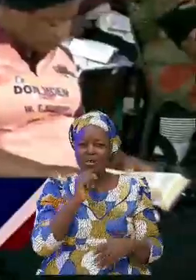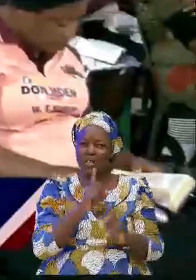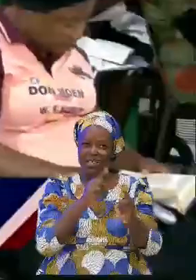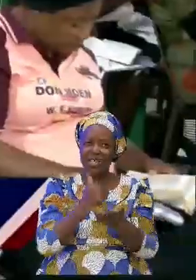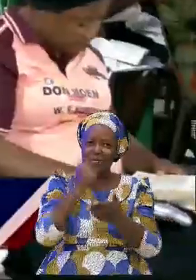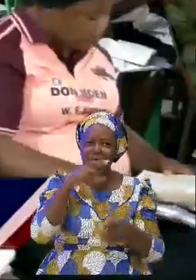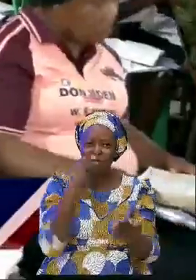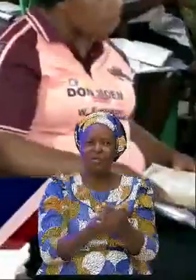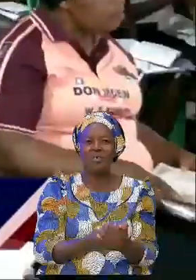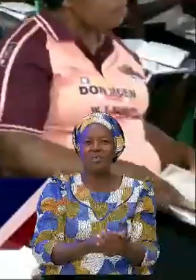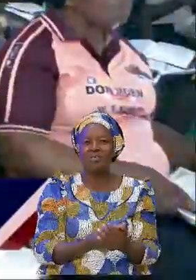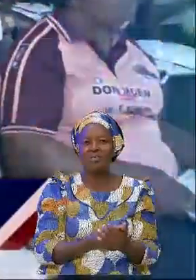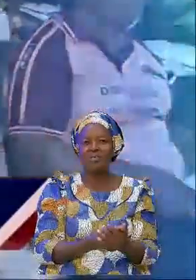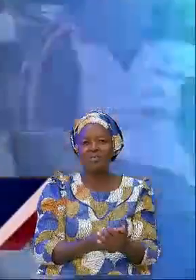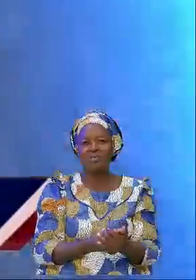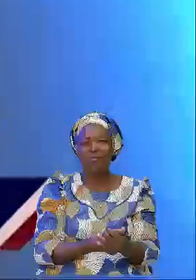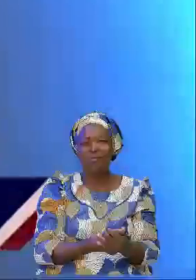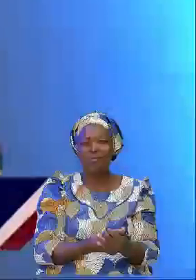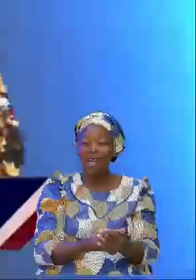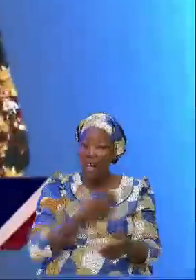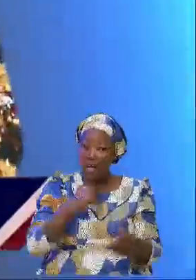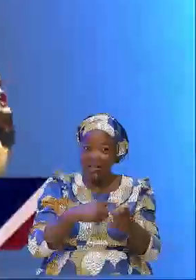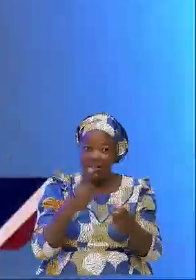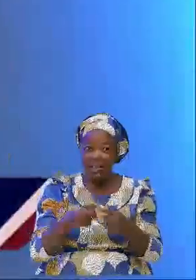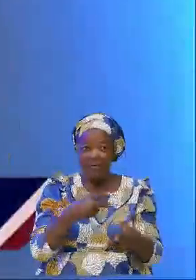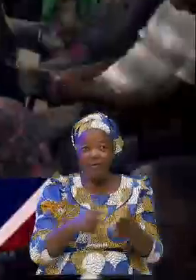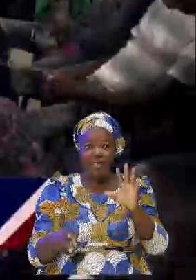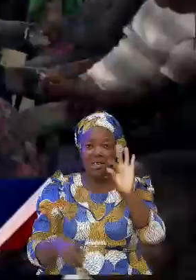I'm just wondering why the amen is scanty.